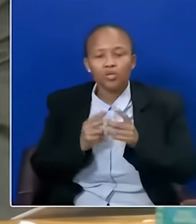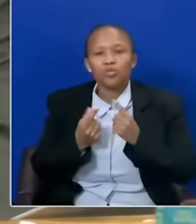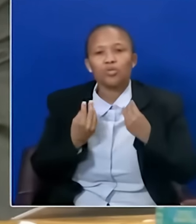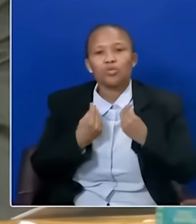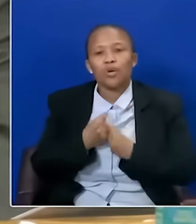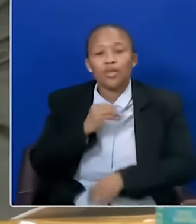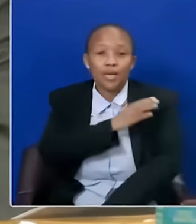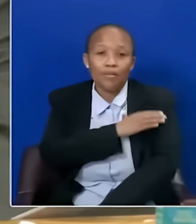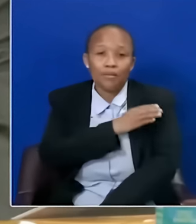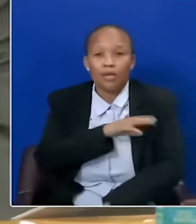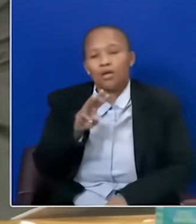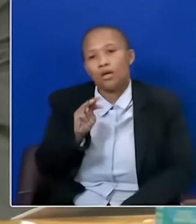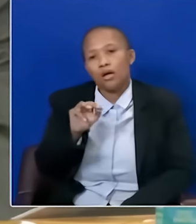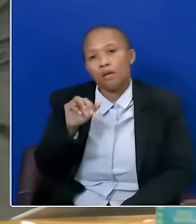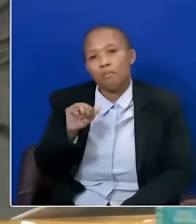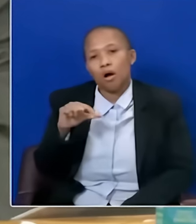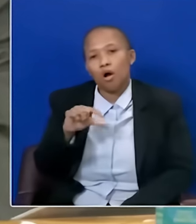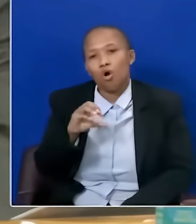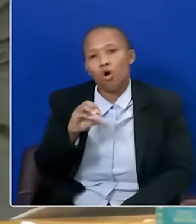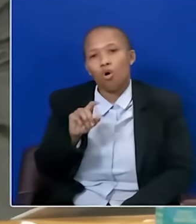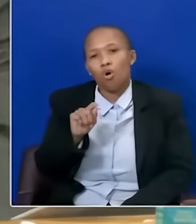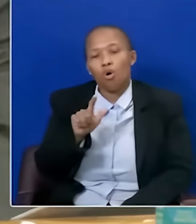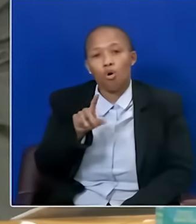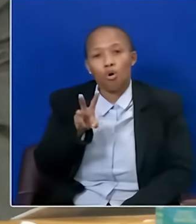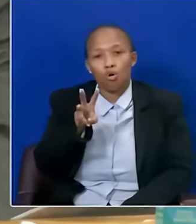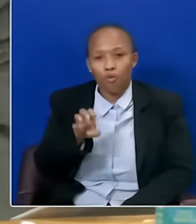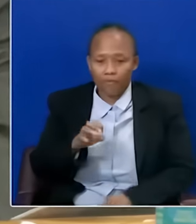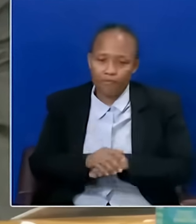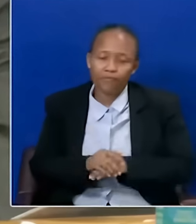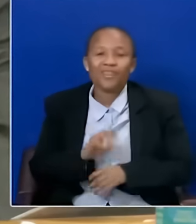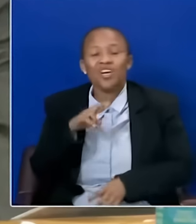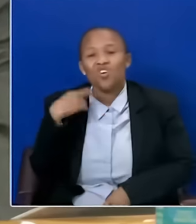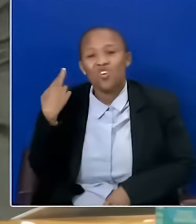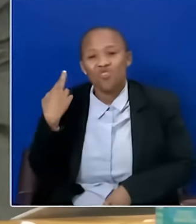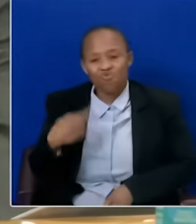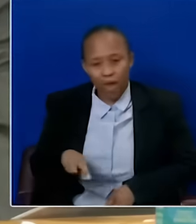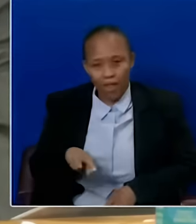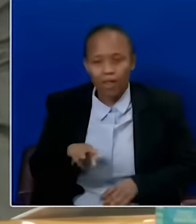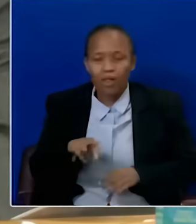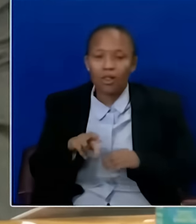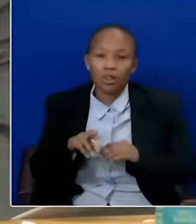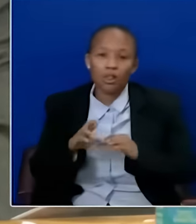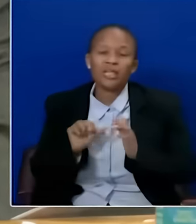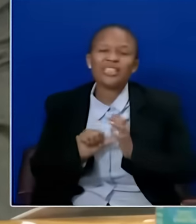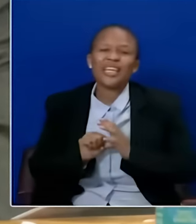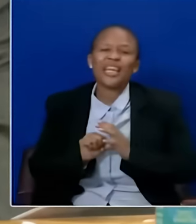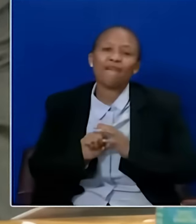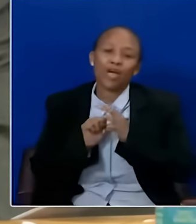the real significance of the